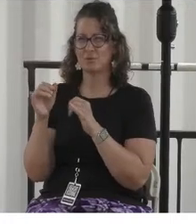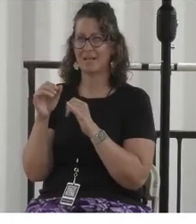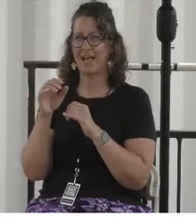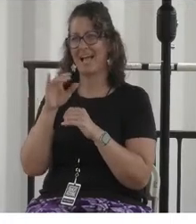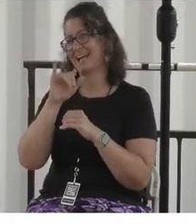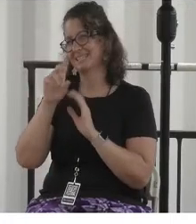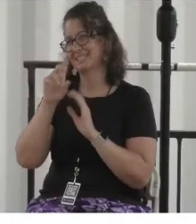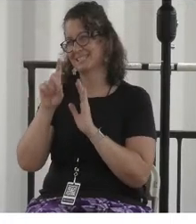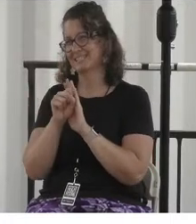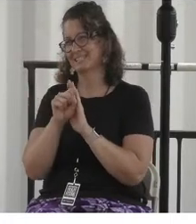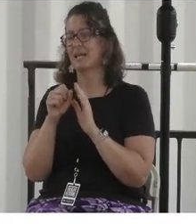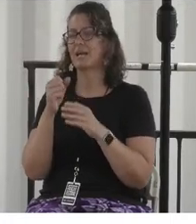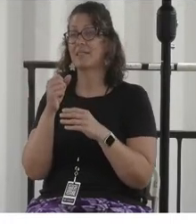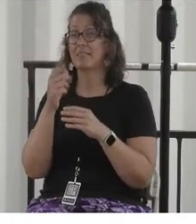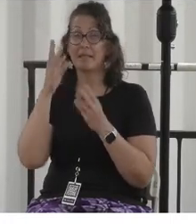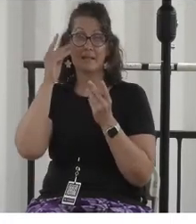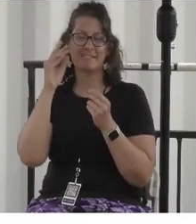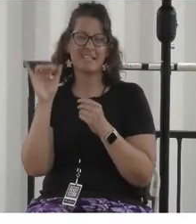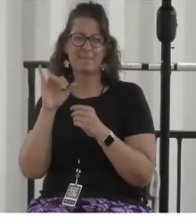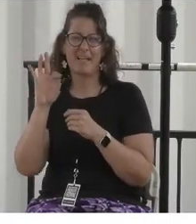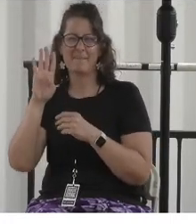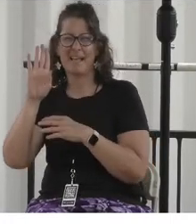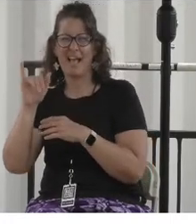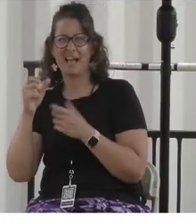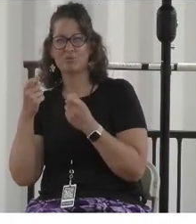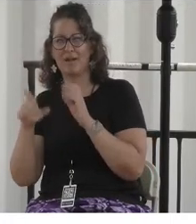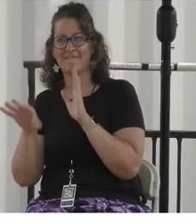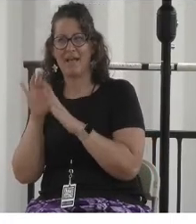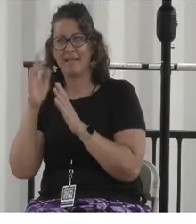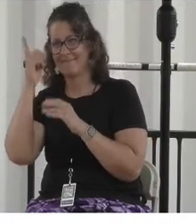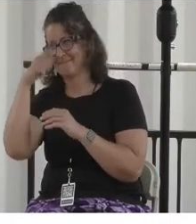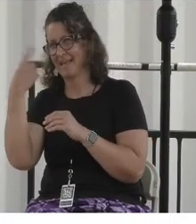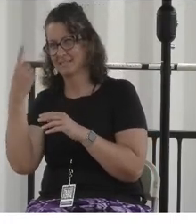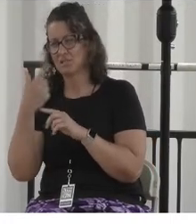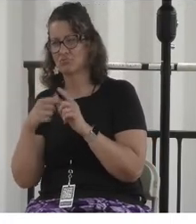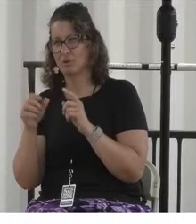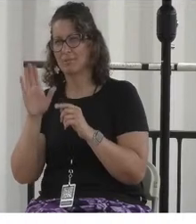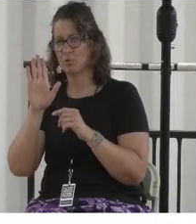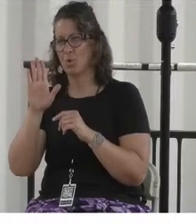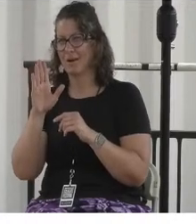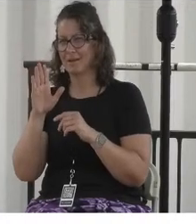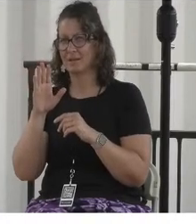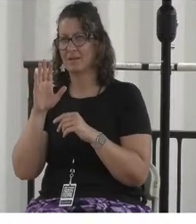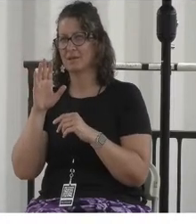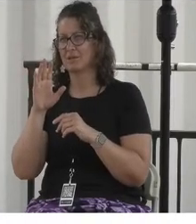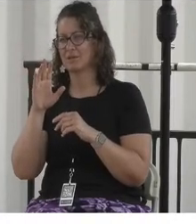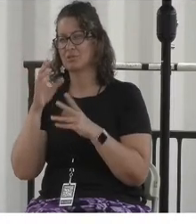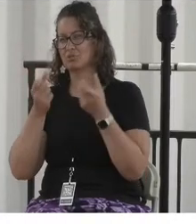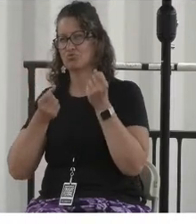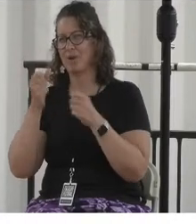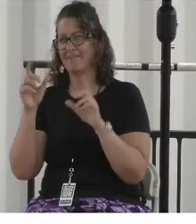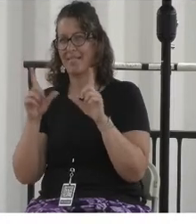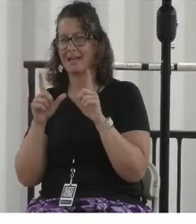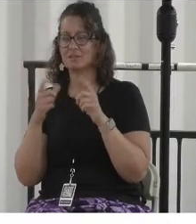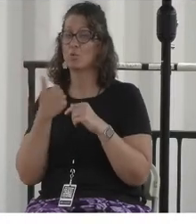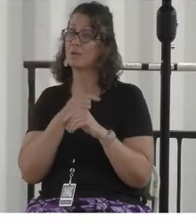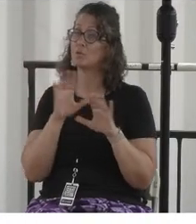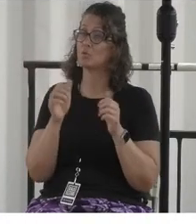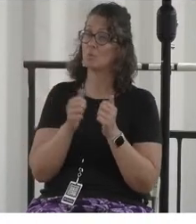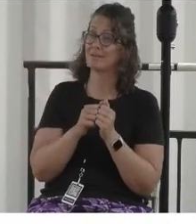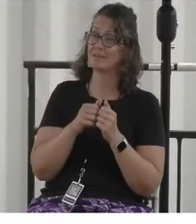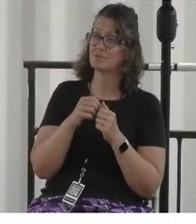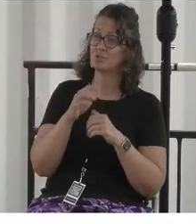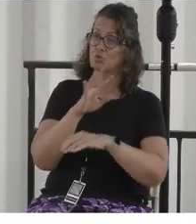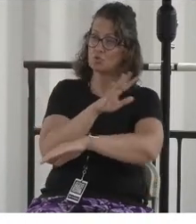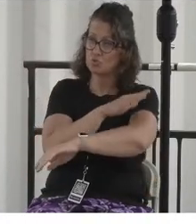FBI trying to find, you know, faces off of license or your driver's license. We do that for stripes and spots and the